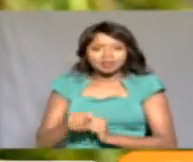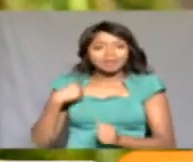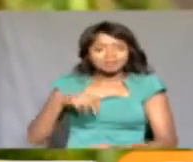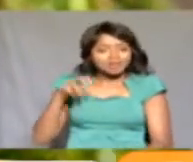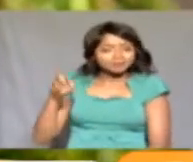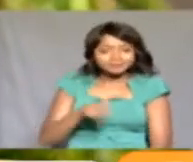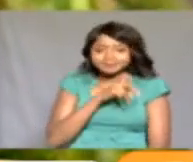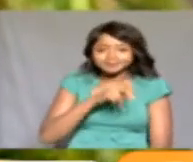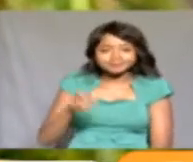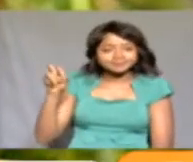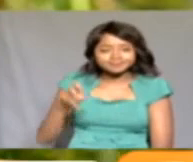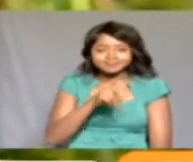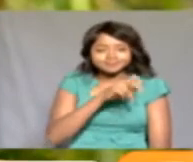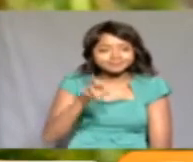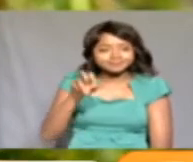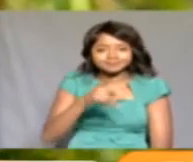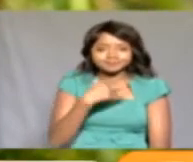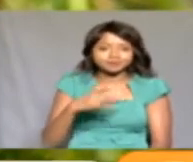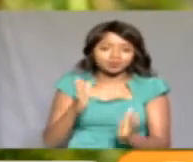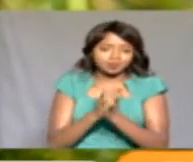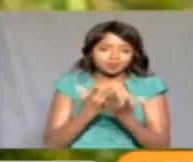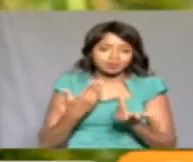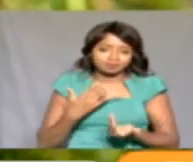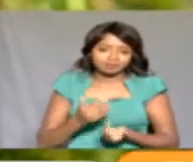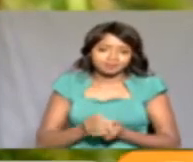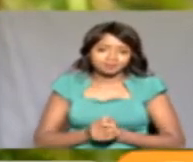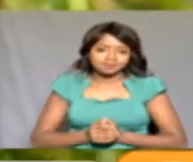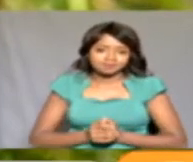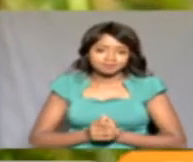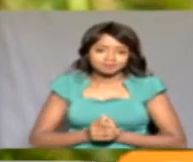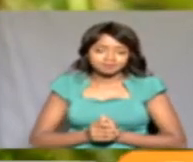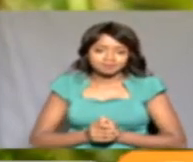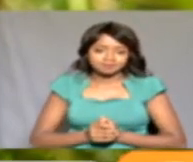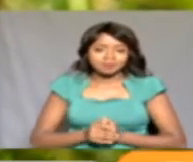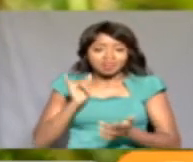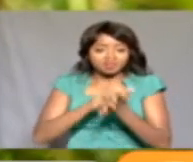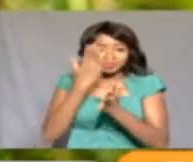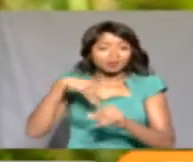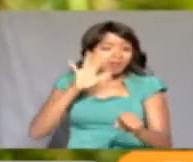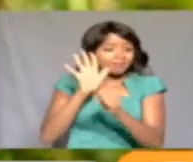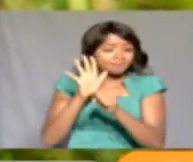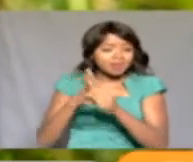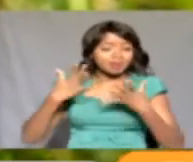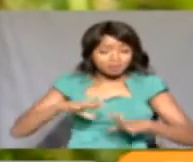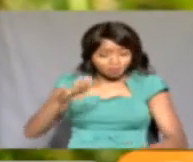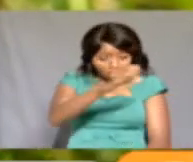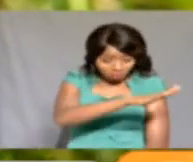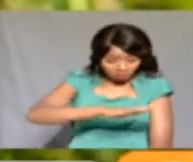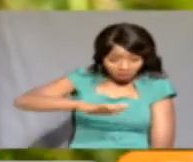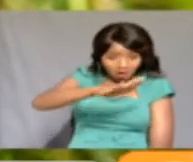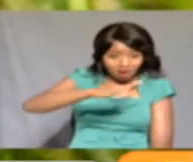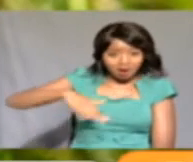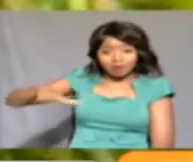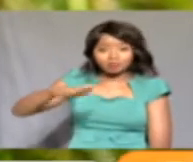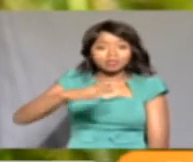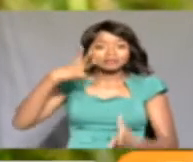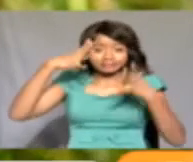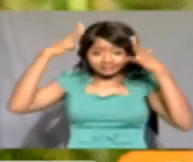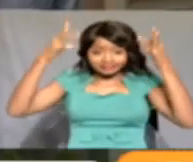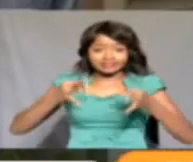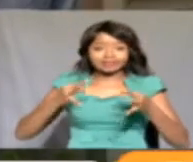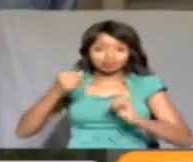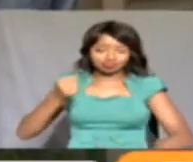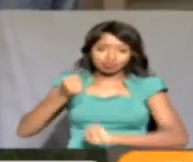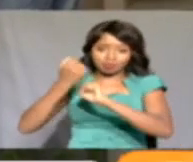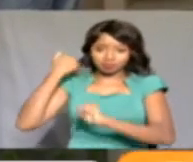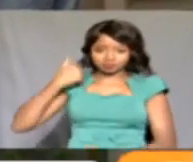That is how I was moving my constituency. And that is why many people of the constituency decided to side with